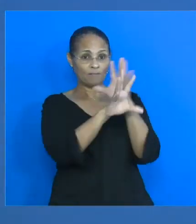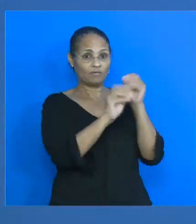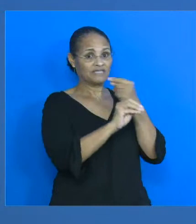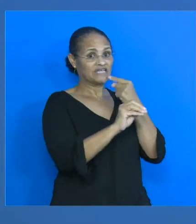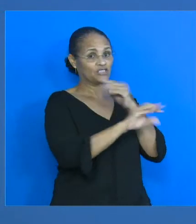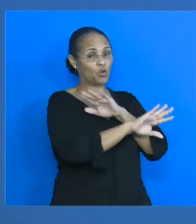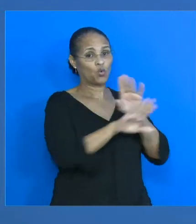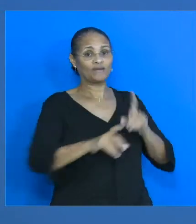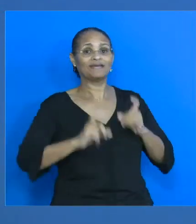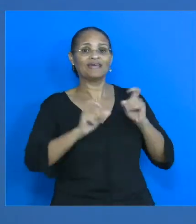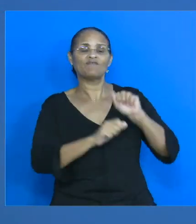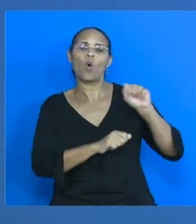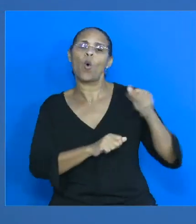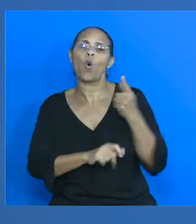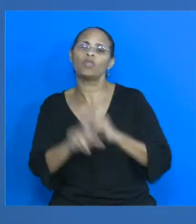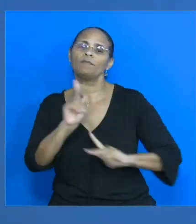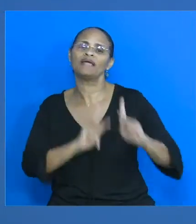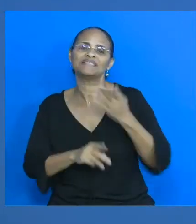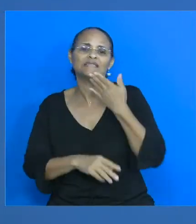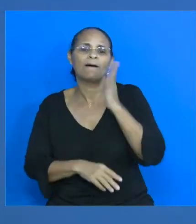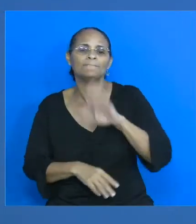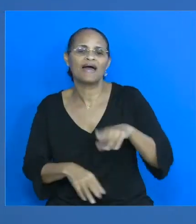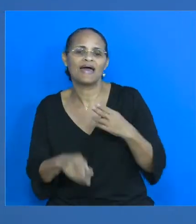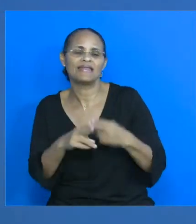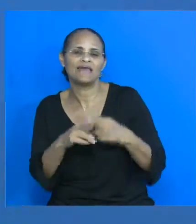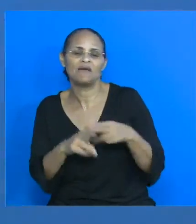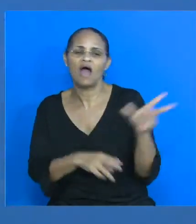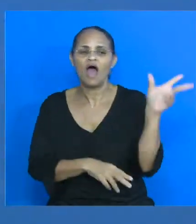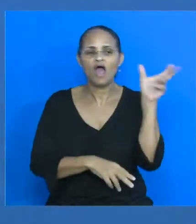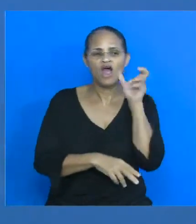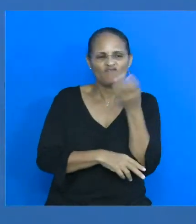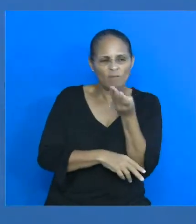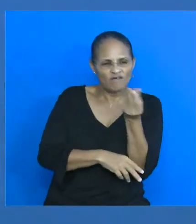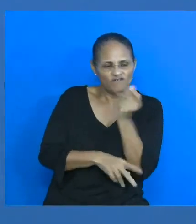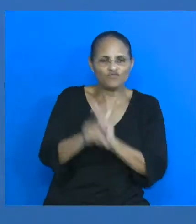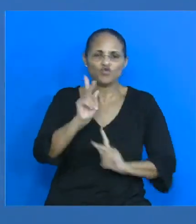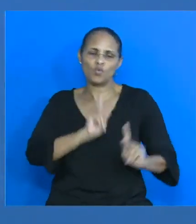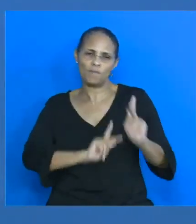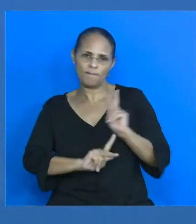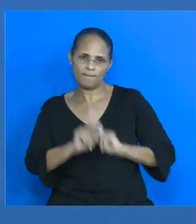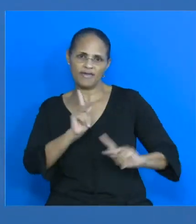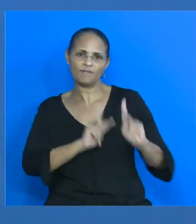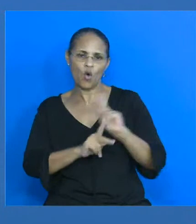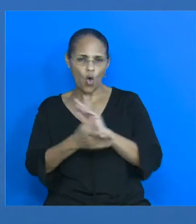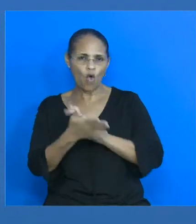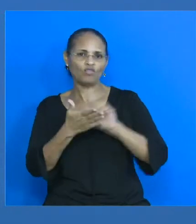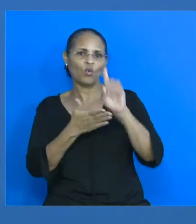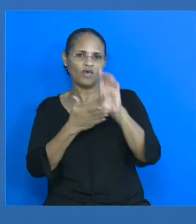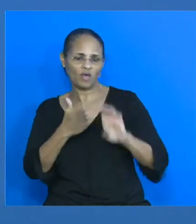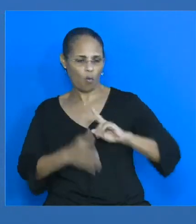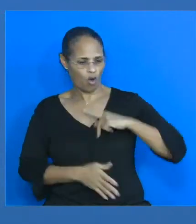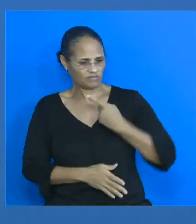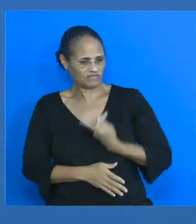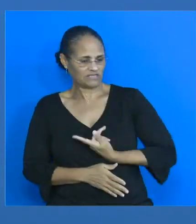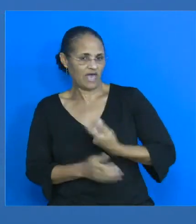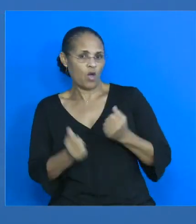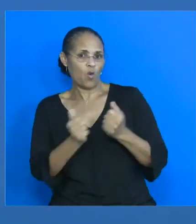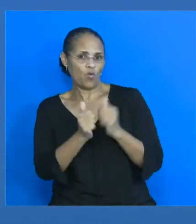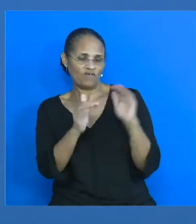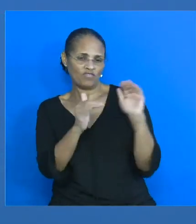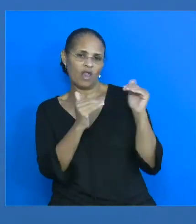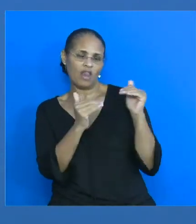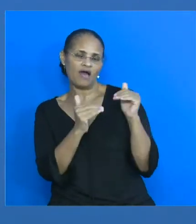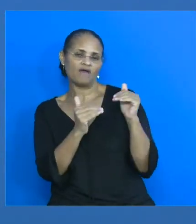all these places a bad name, and I know that I heard from a few persons over the weekend who were upset with the level, I would